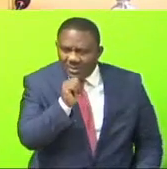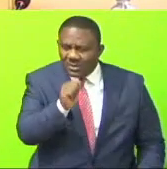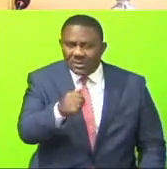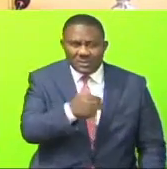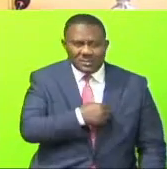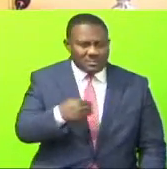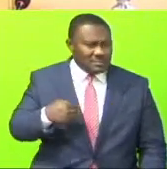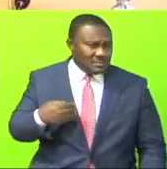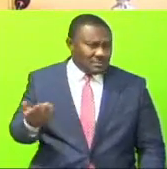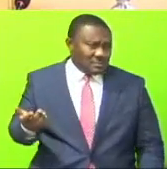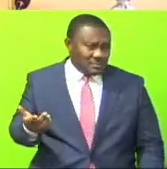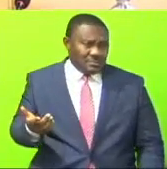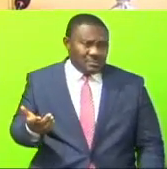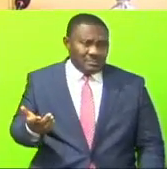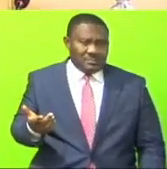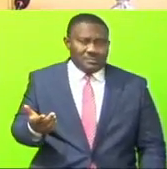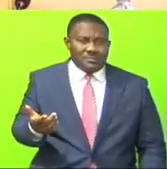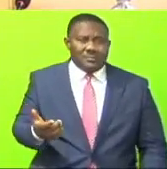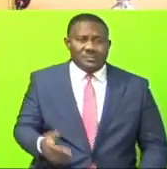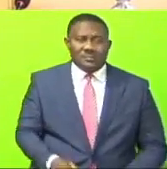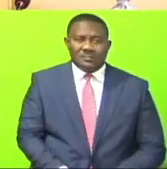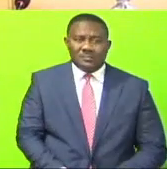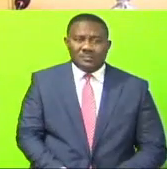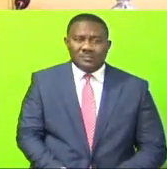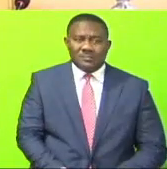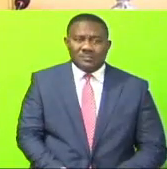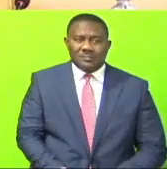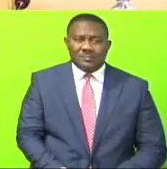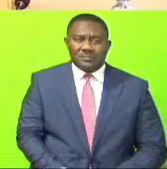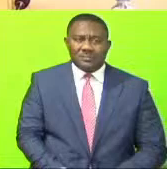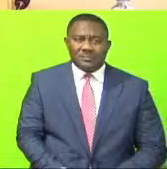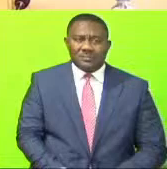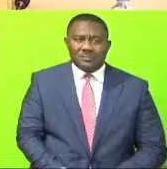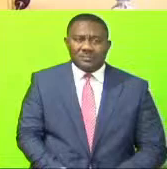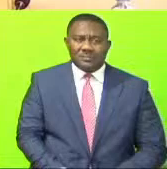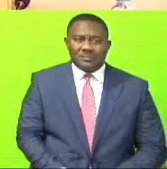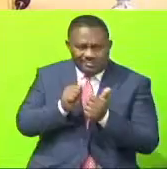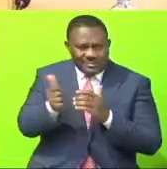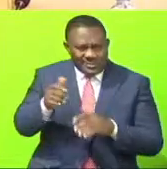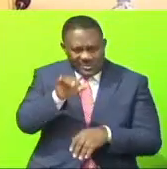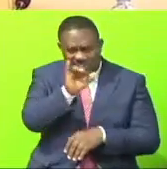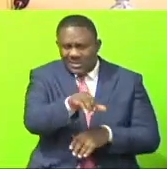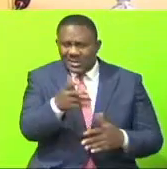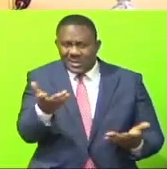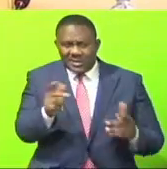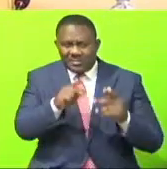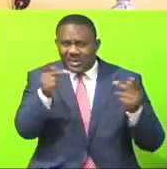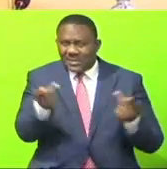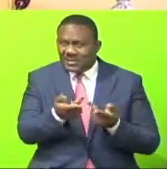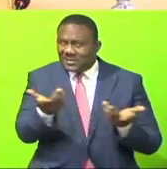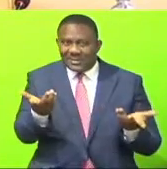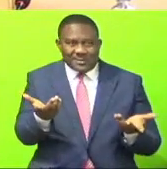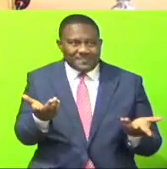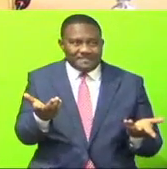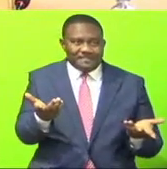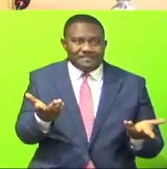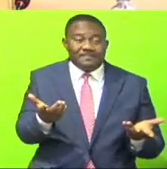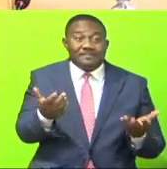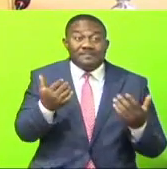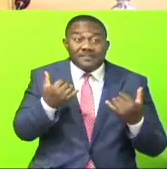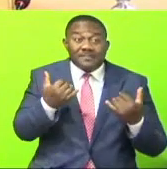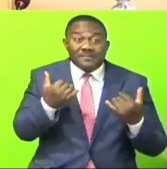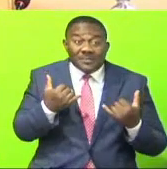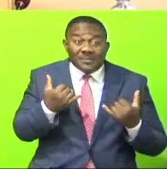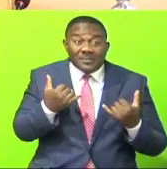join a political party, how can you contest on the ticket of that particular party? So the issue at hand